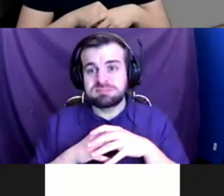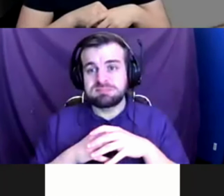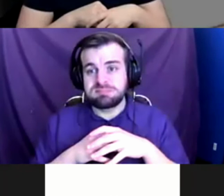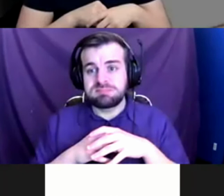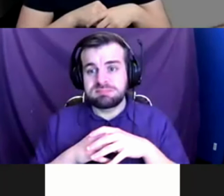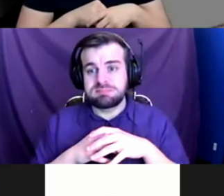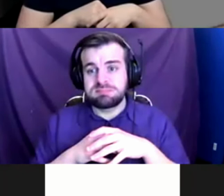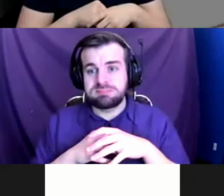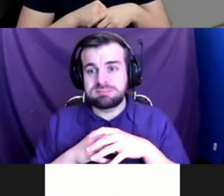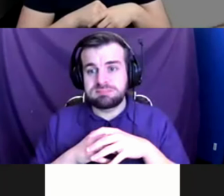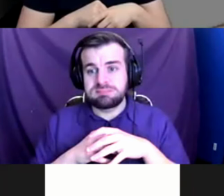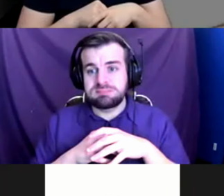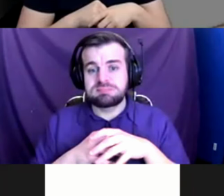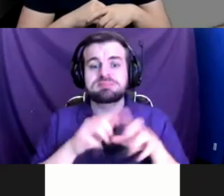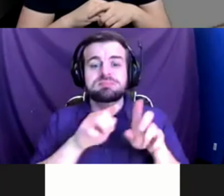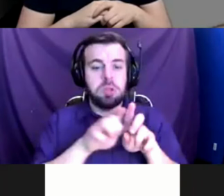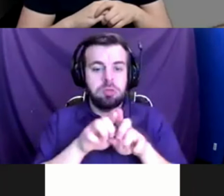shrimp.